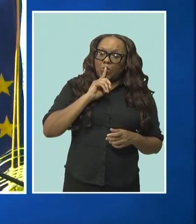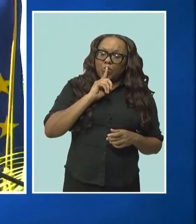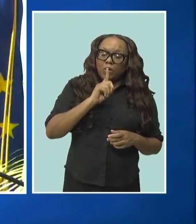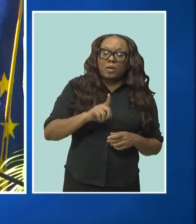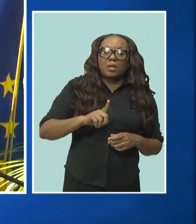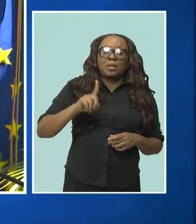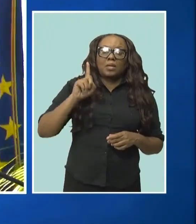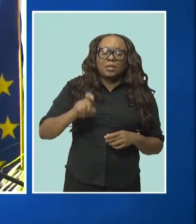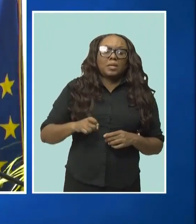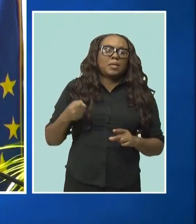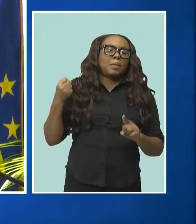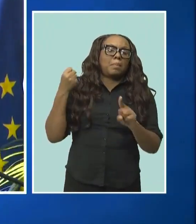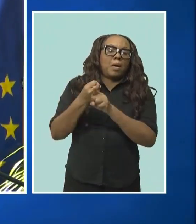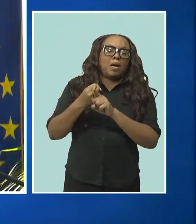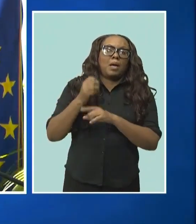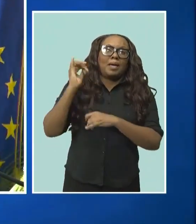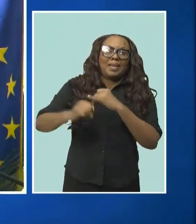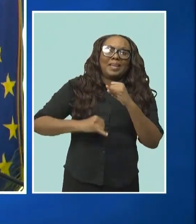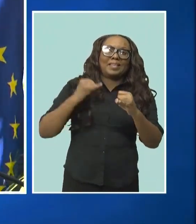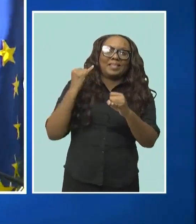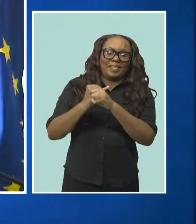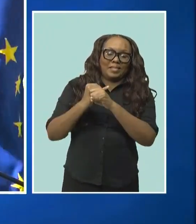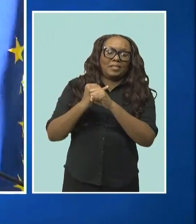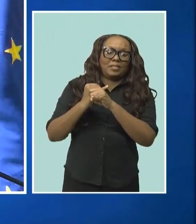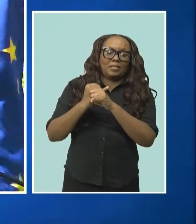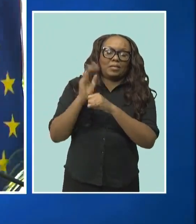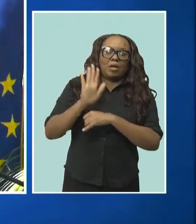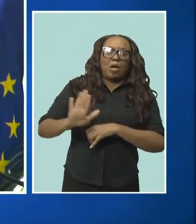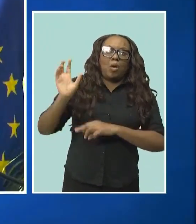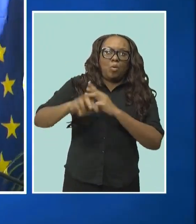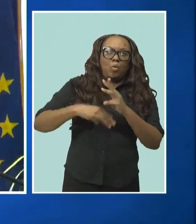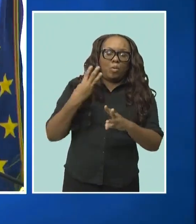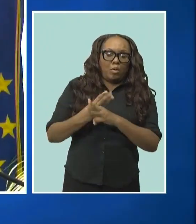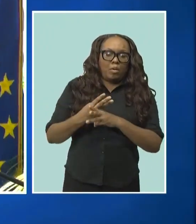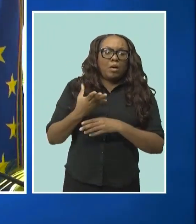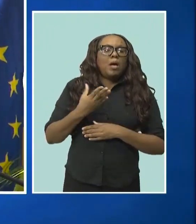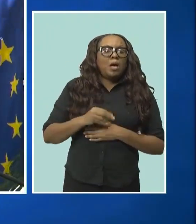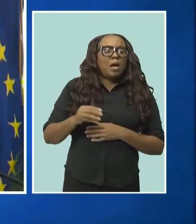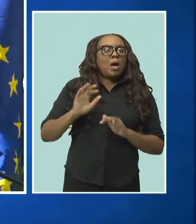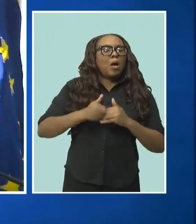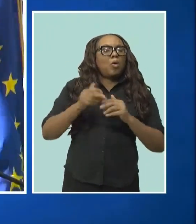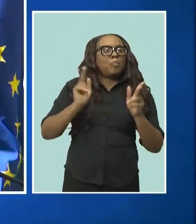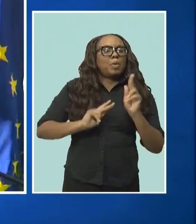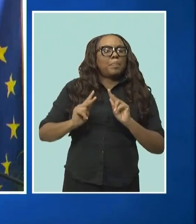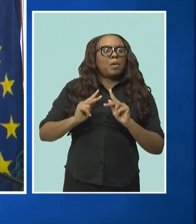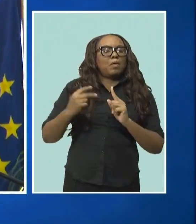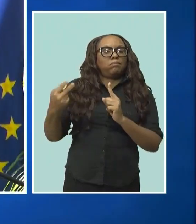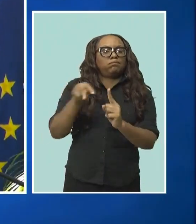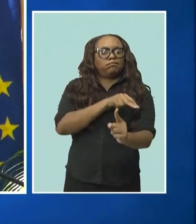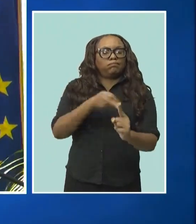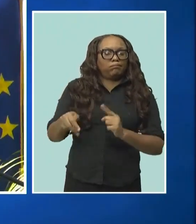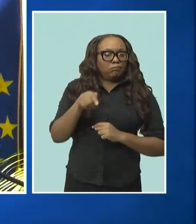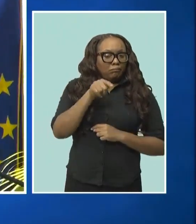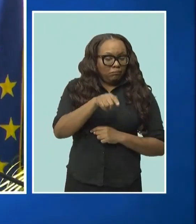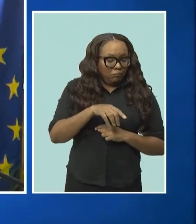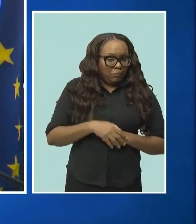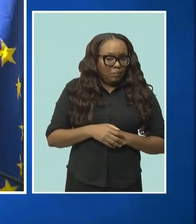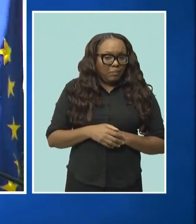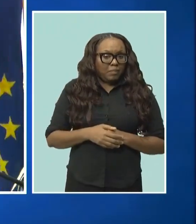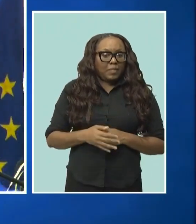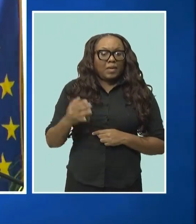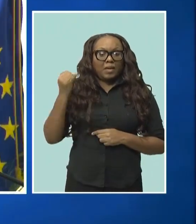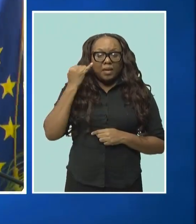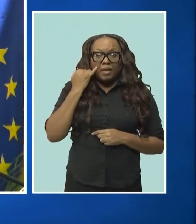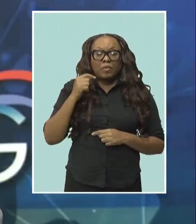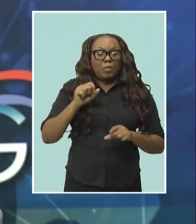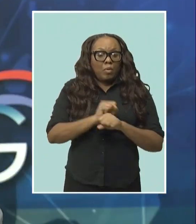what is happening internationally, and your credibility internationally only happens if you deliver nationally